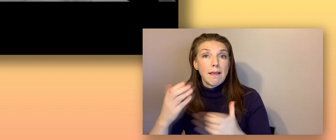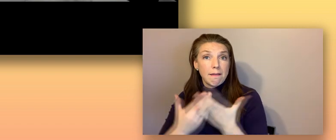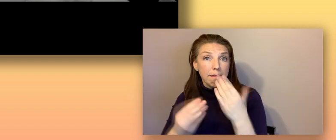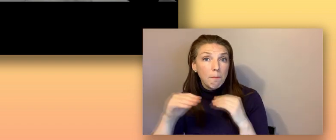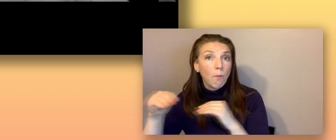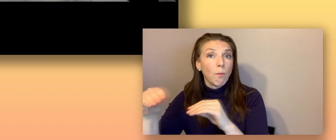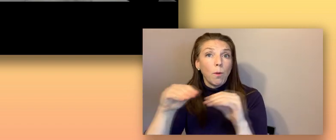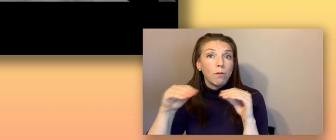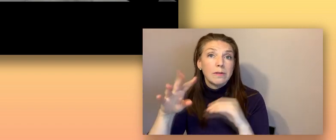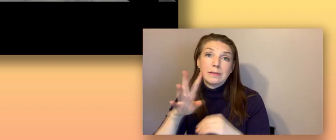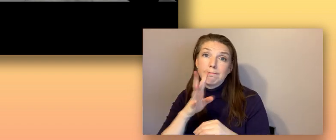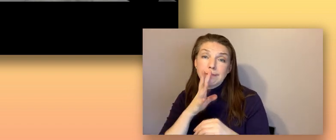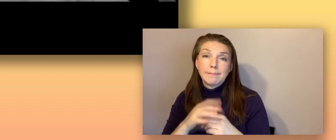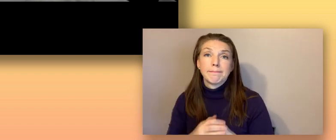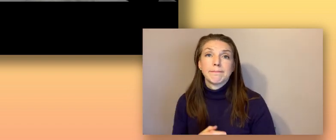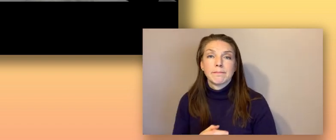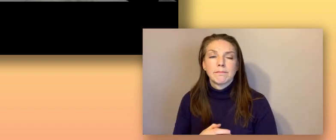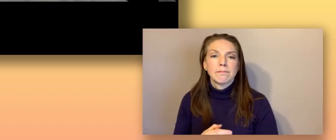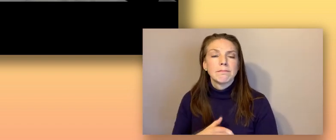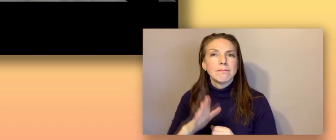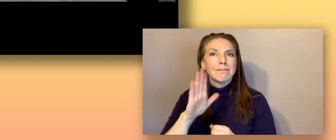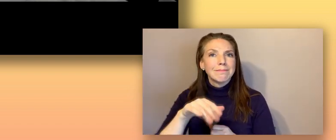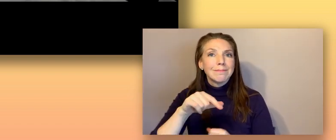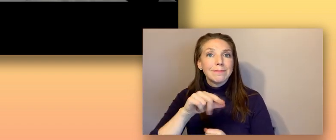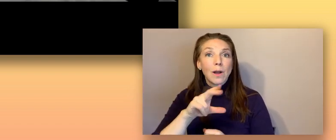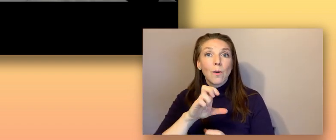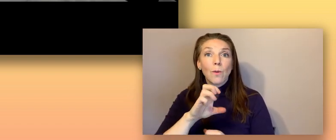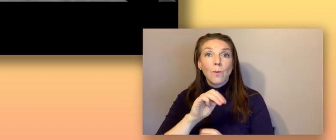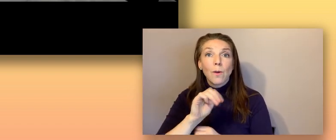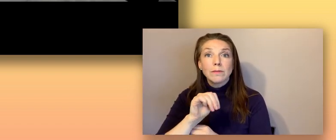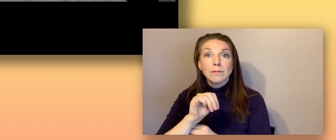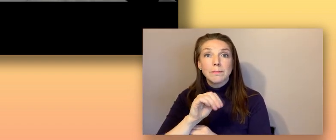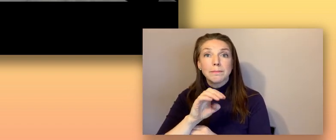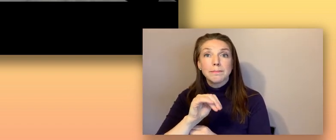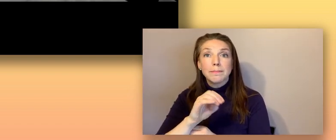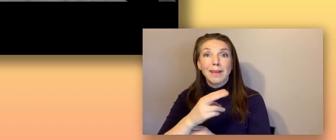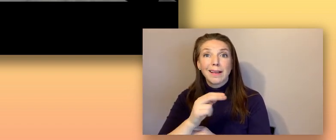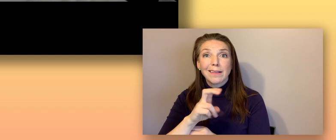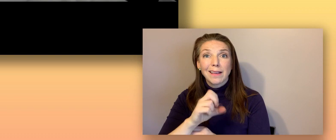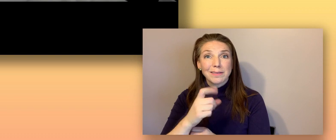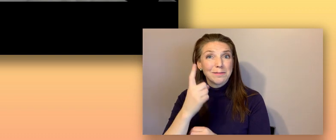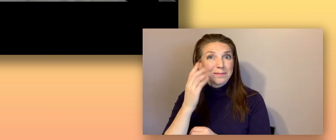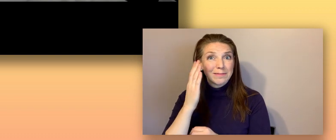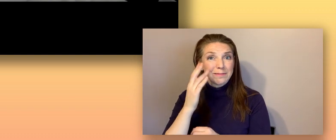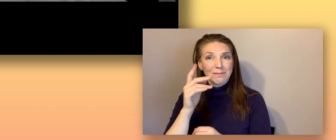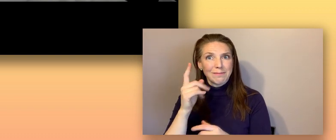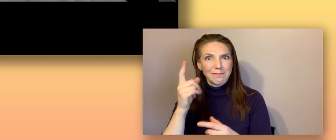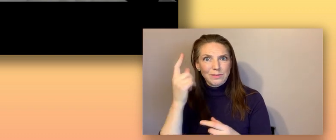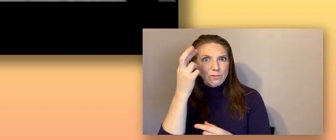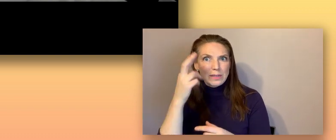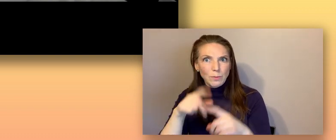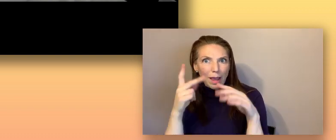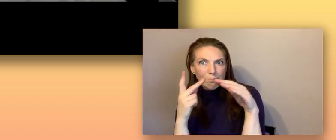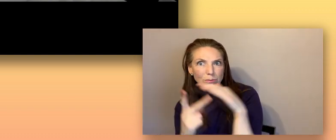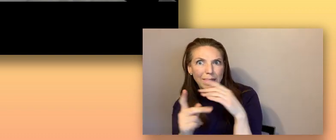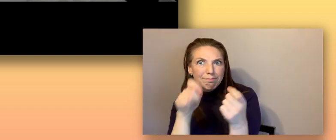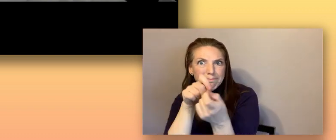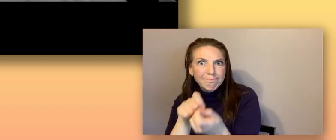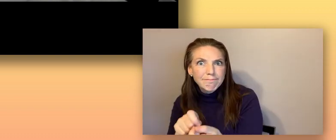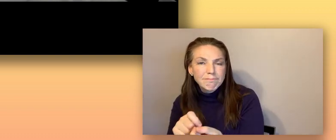hands and speak. With the advent of quantum mechanics, we have come to recognize that events cannot be predicted with complete